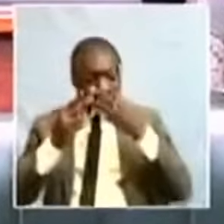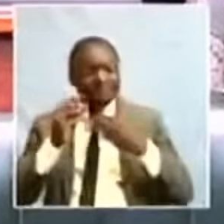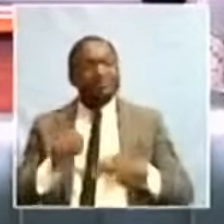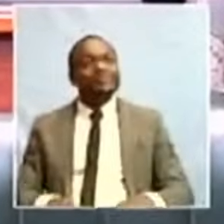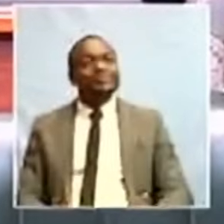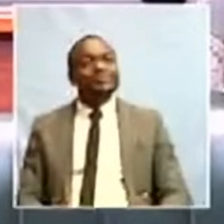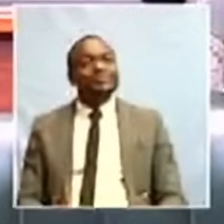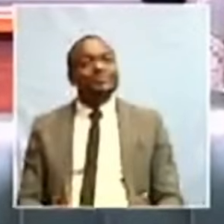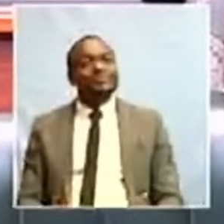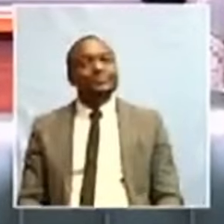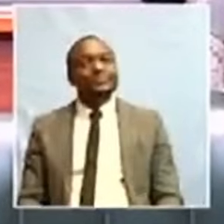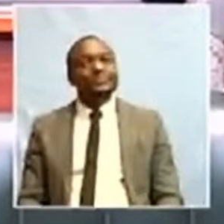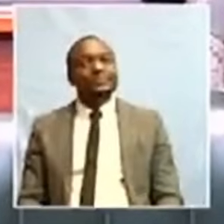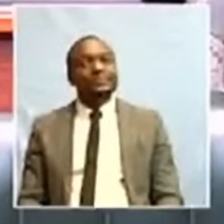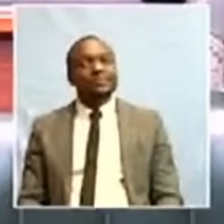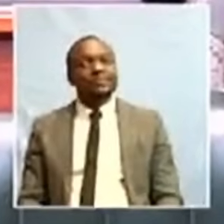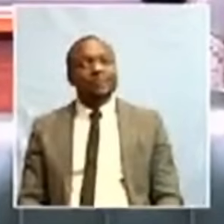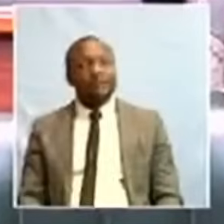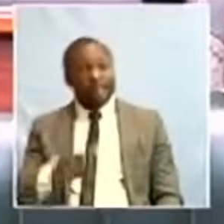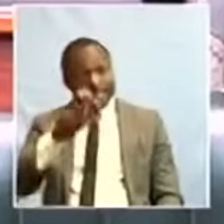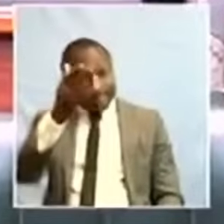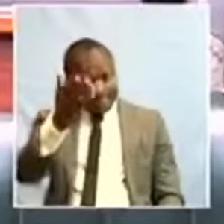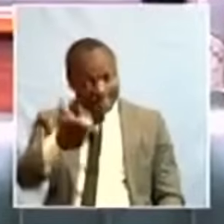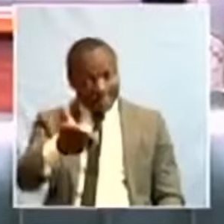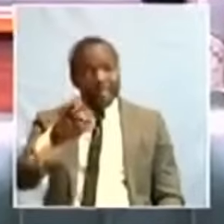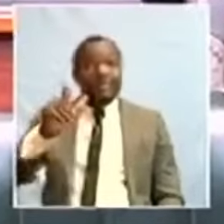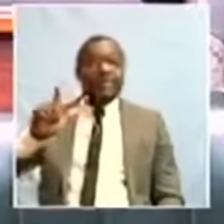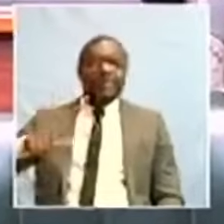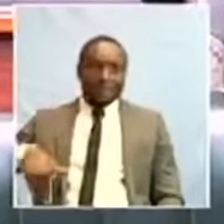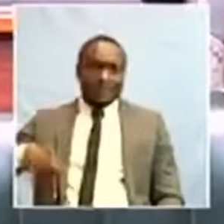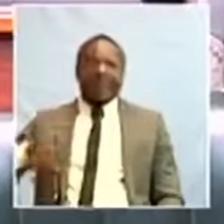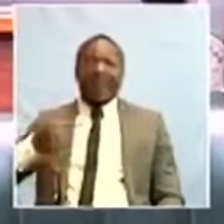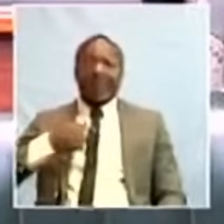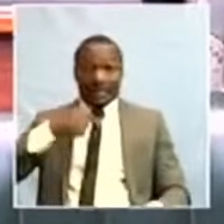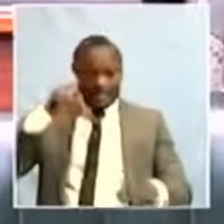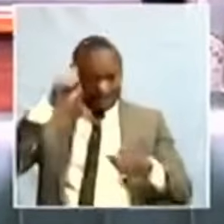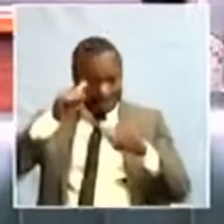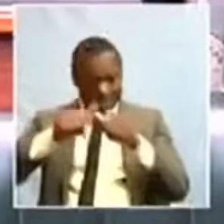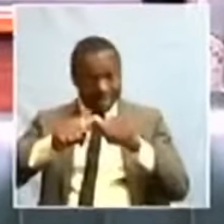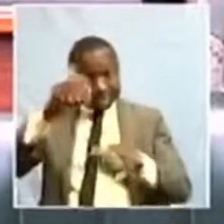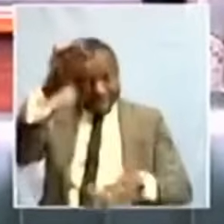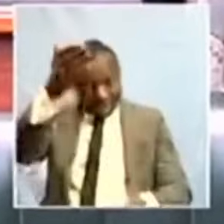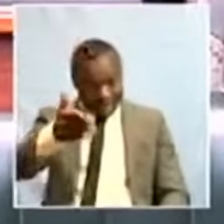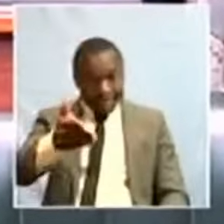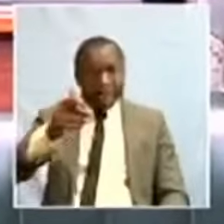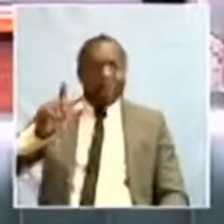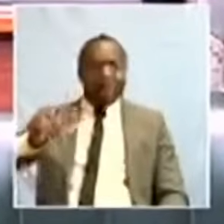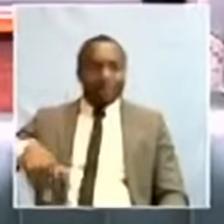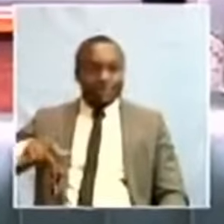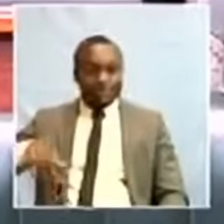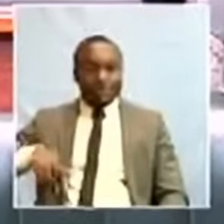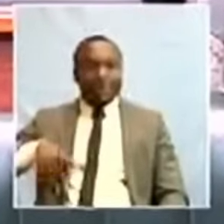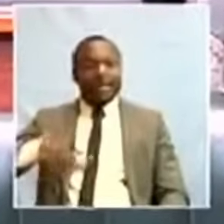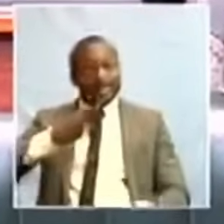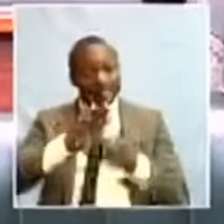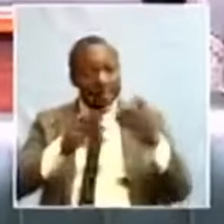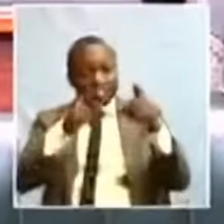that there is a delay. I agree, there is a delay, because in some places the